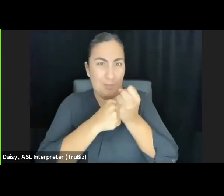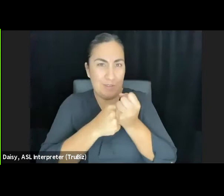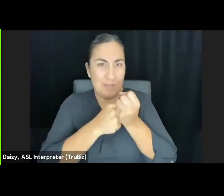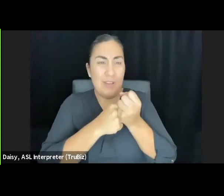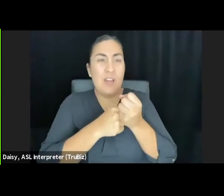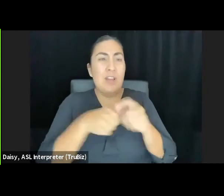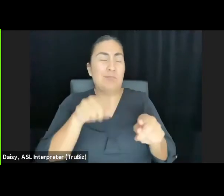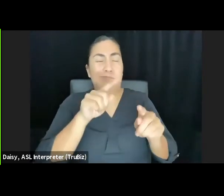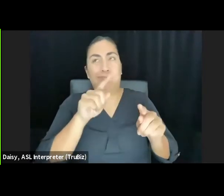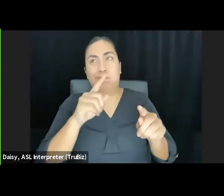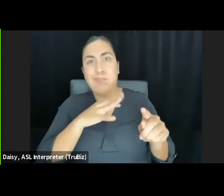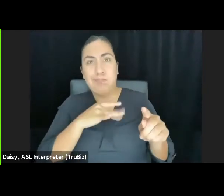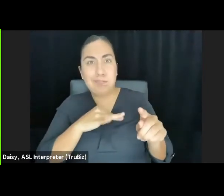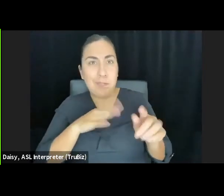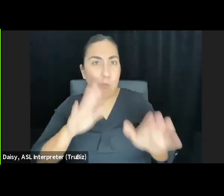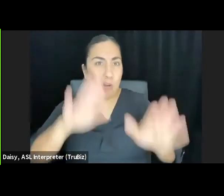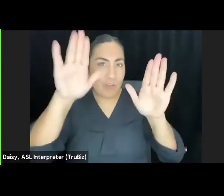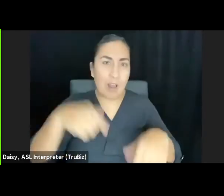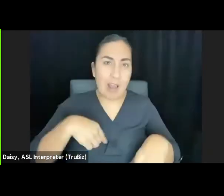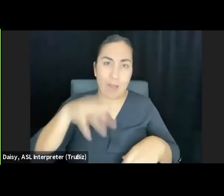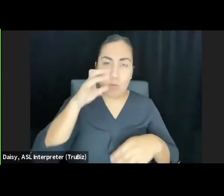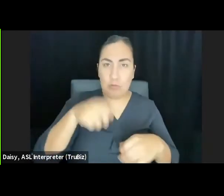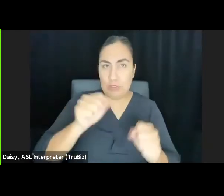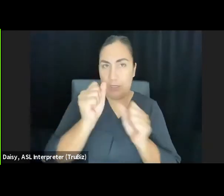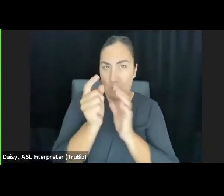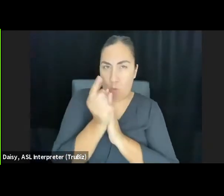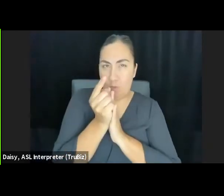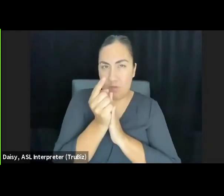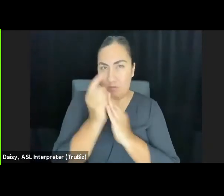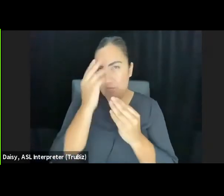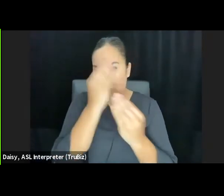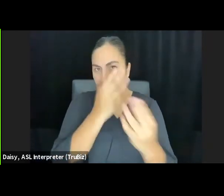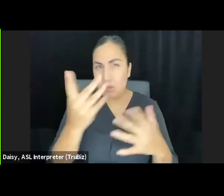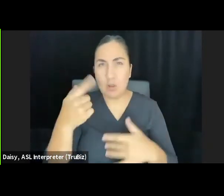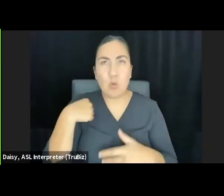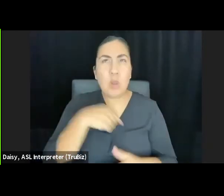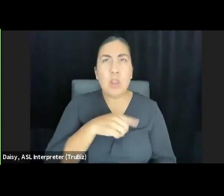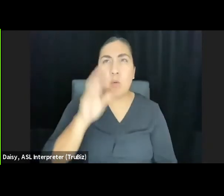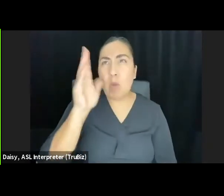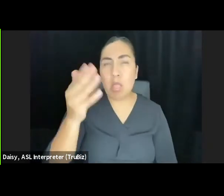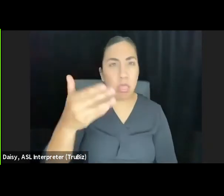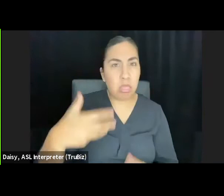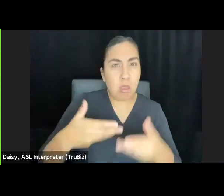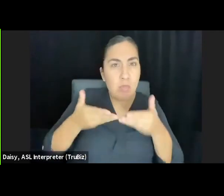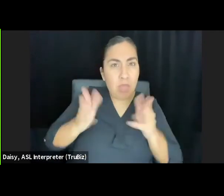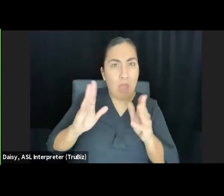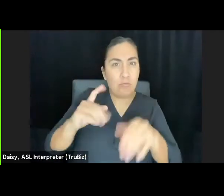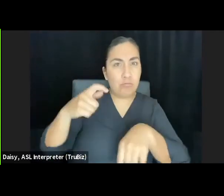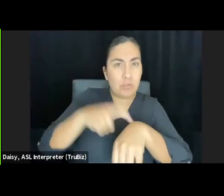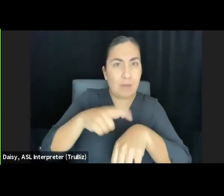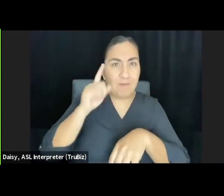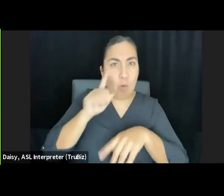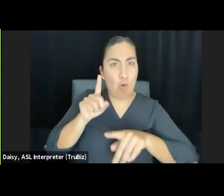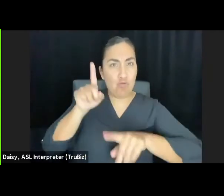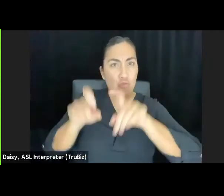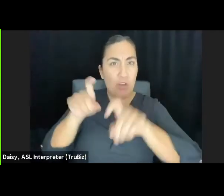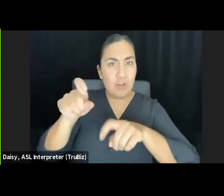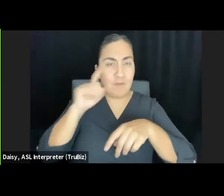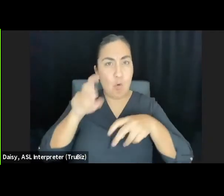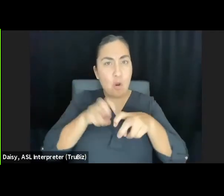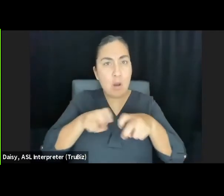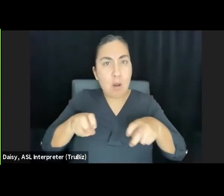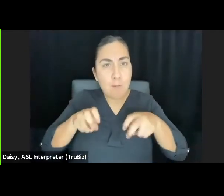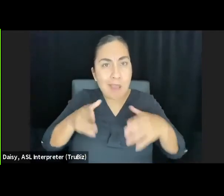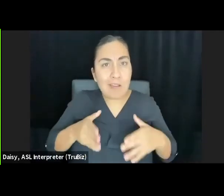So I'm gonna take a quick moment to say, I think we're gonna have some time for some questions for our panelists at the end. We have a few more people to go. So if you